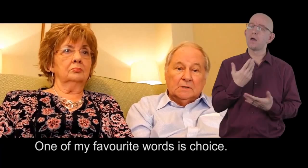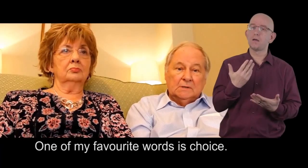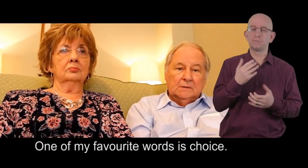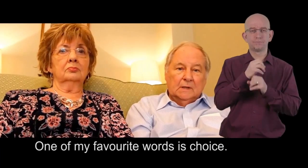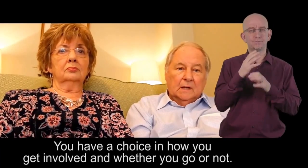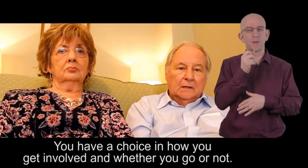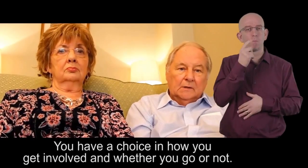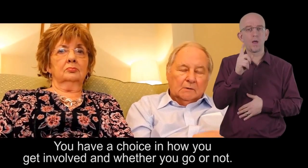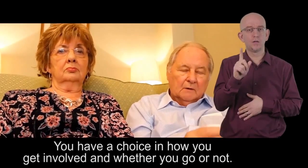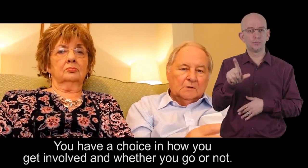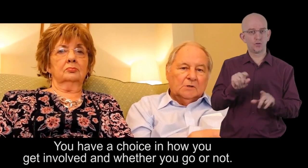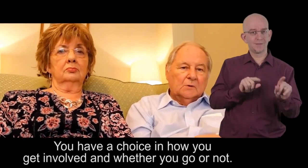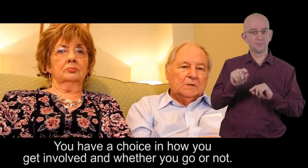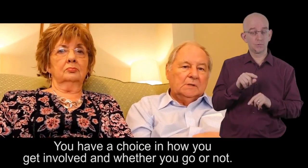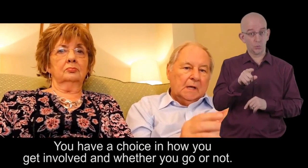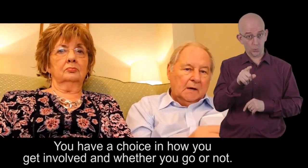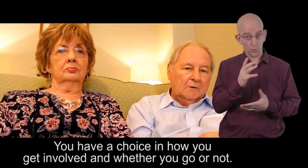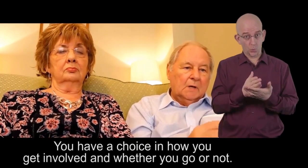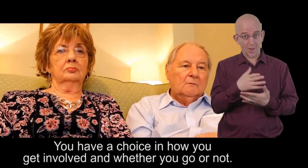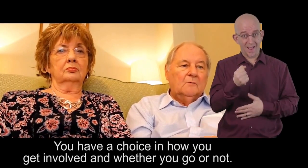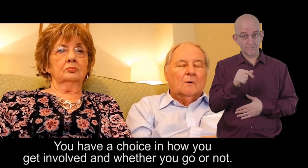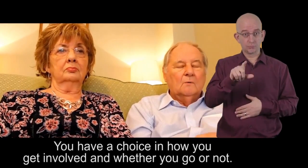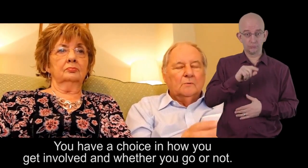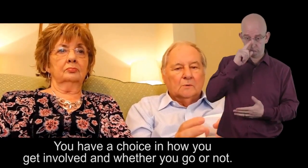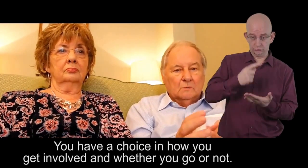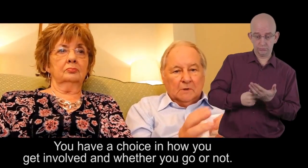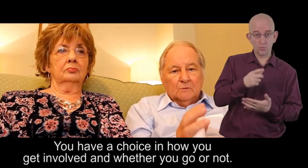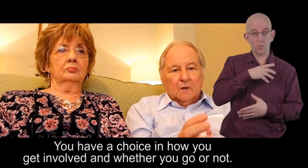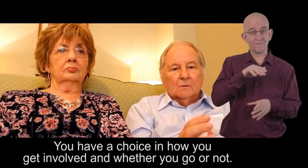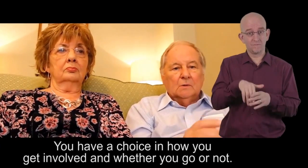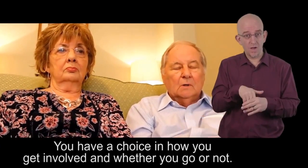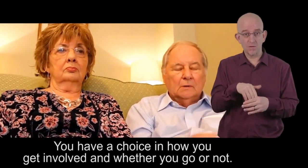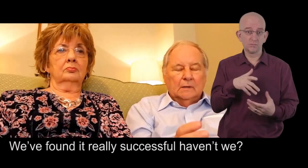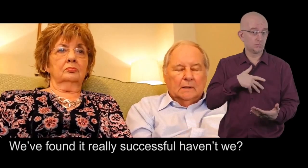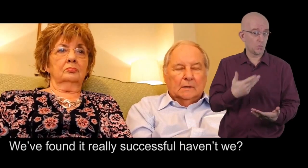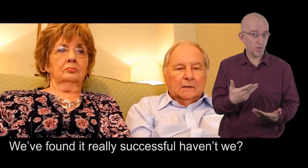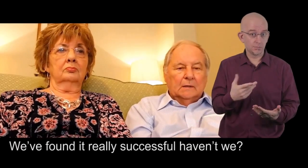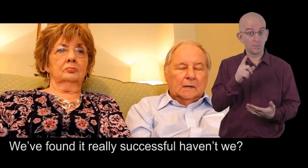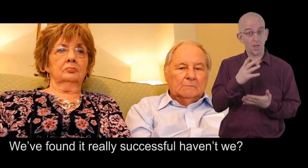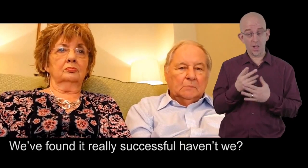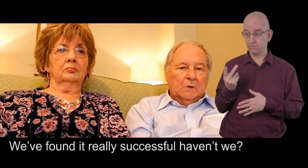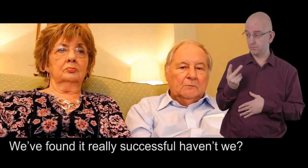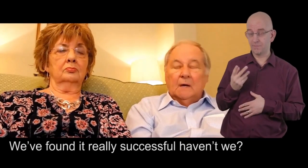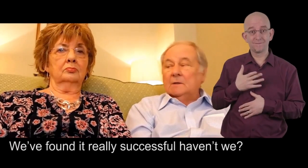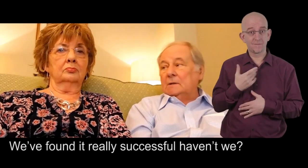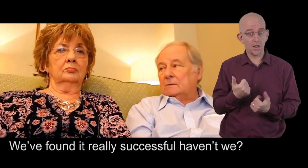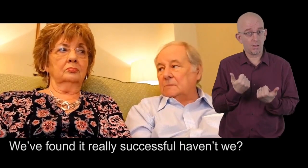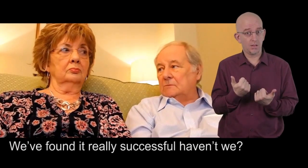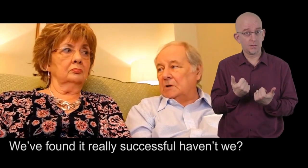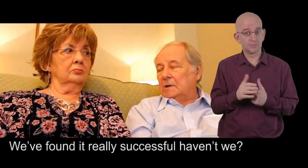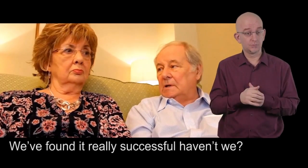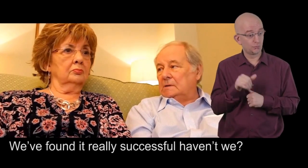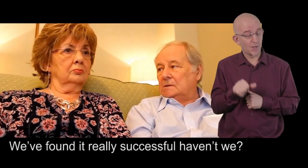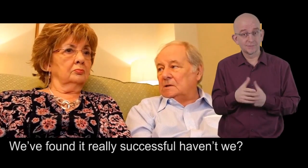is choice you have a choice in how you get involved whether you go or not and we found it